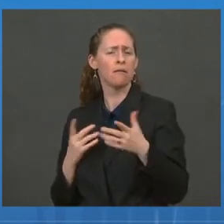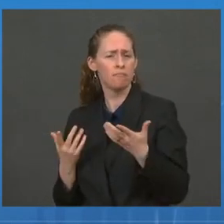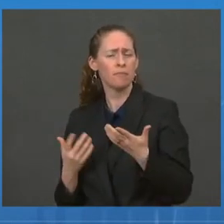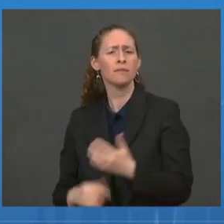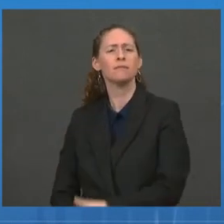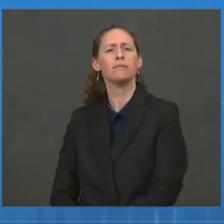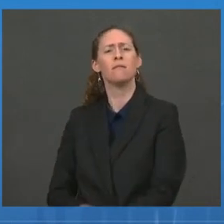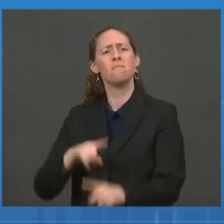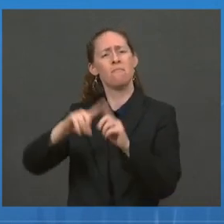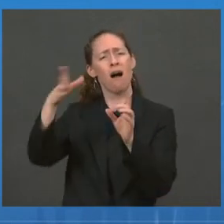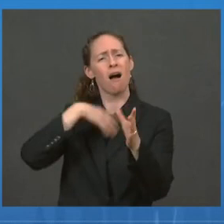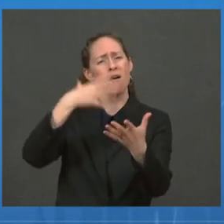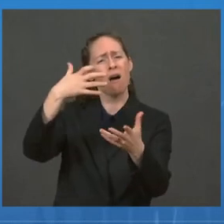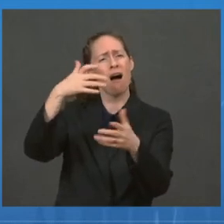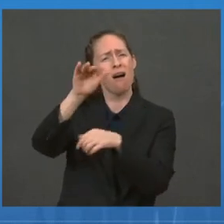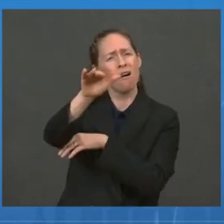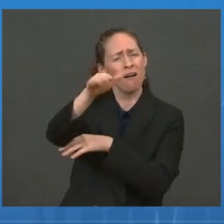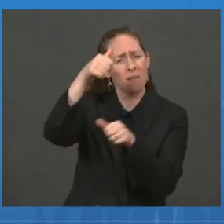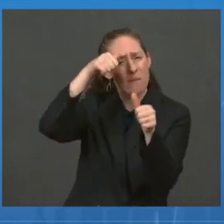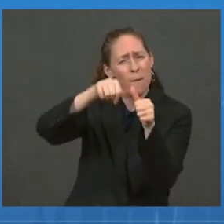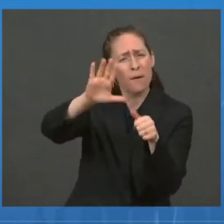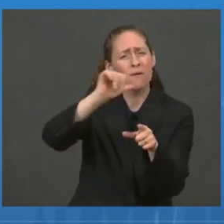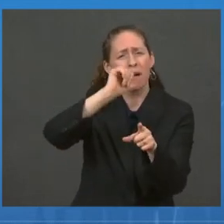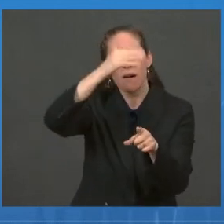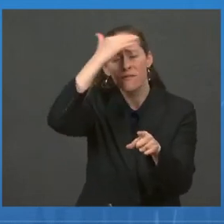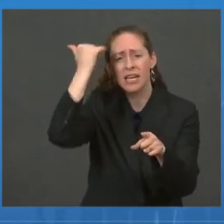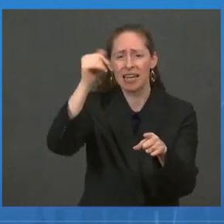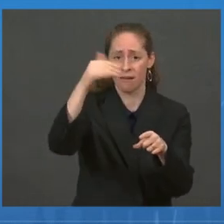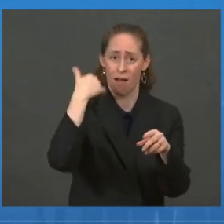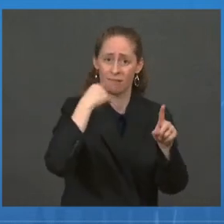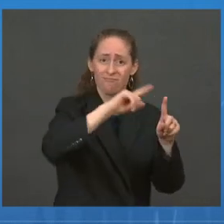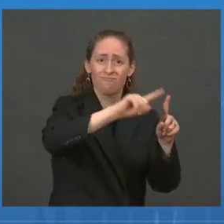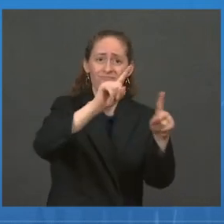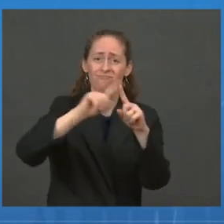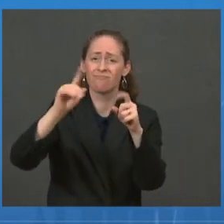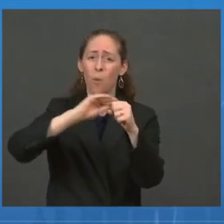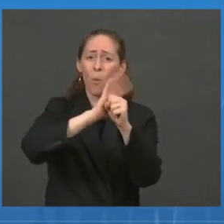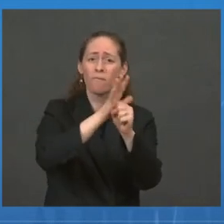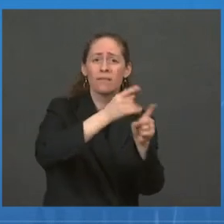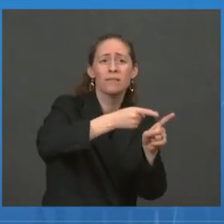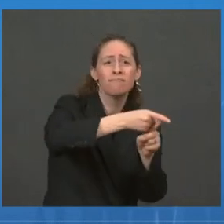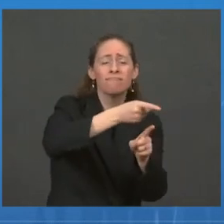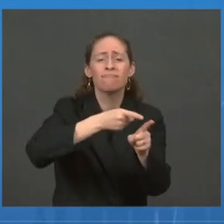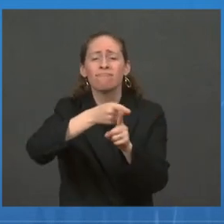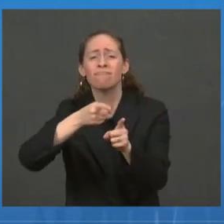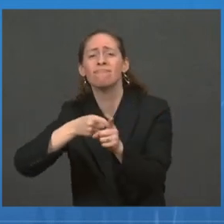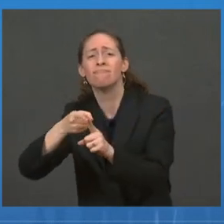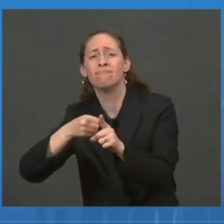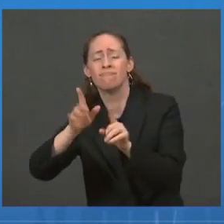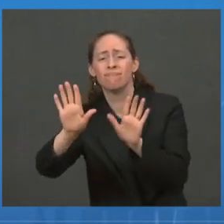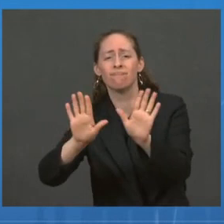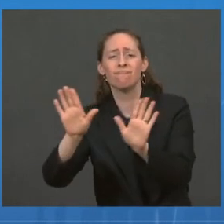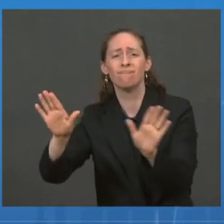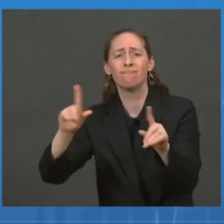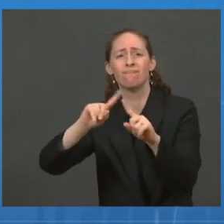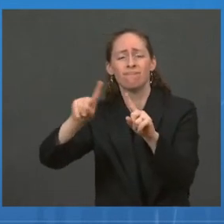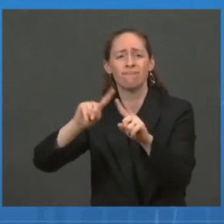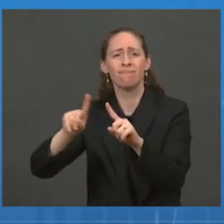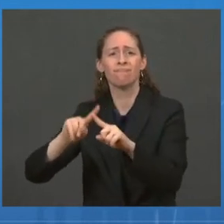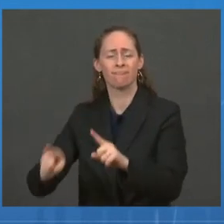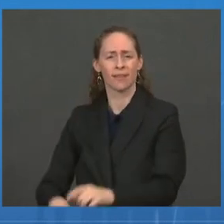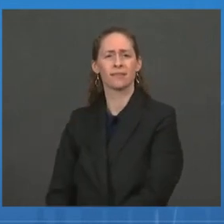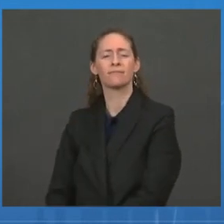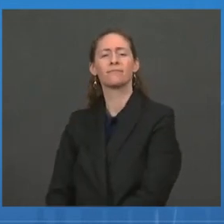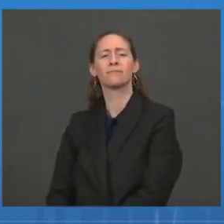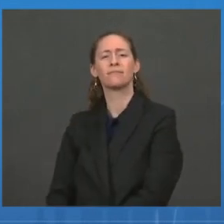occur vaccines and particularly boosters give a level of antibody that even with variants